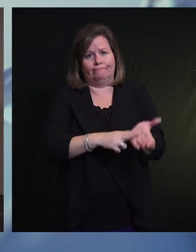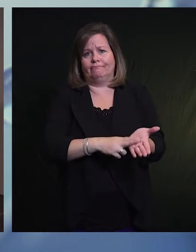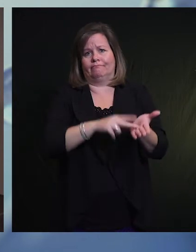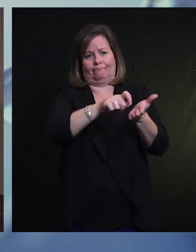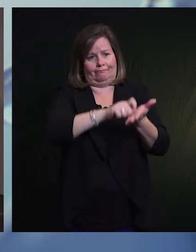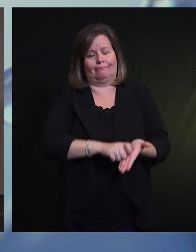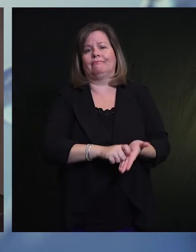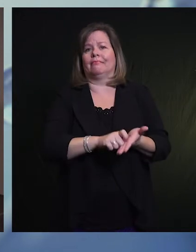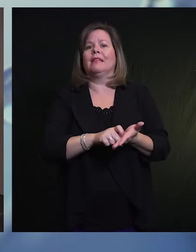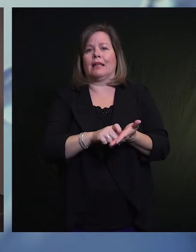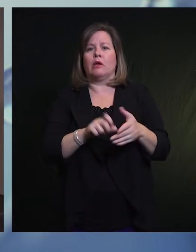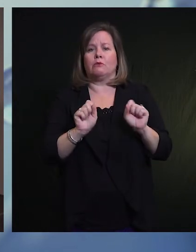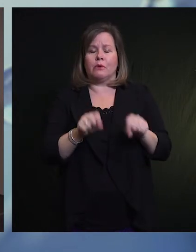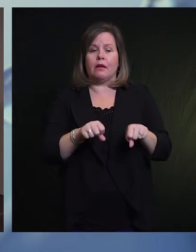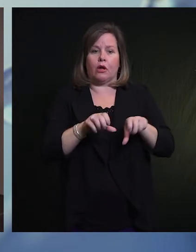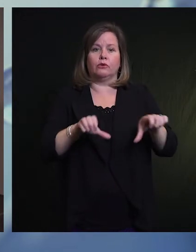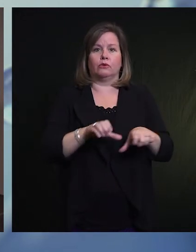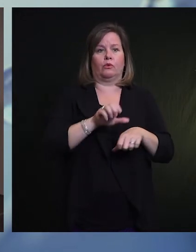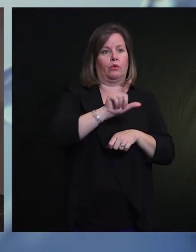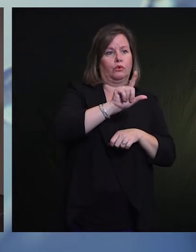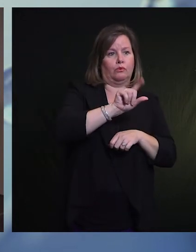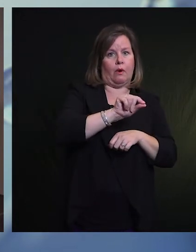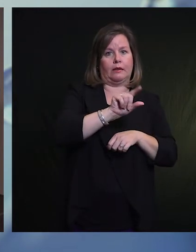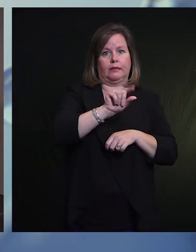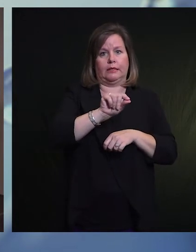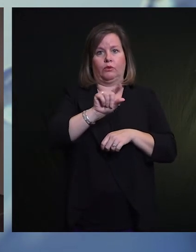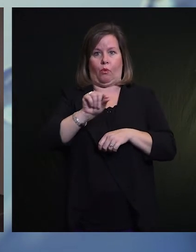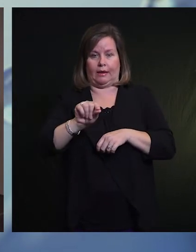you can take the census by going online to